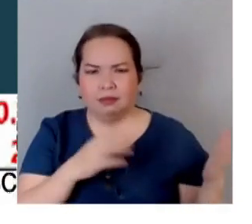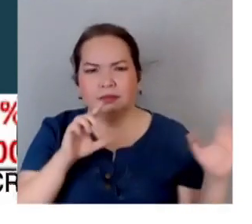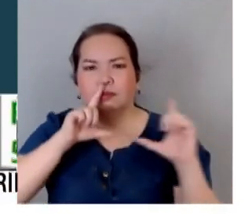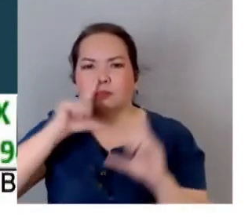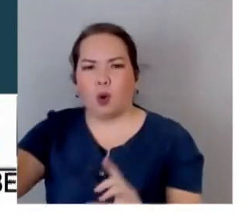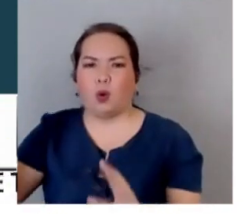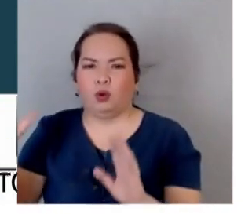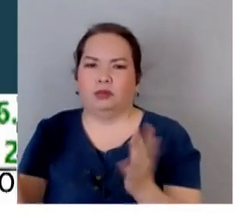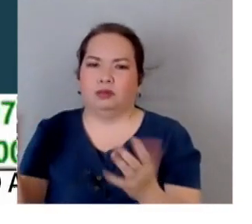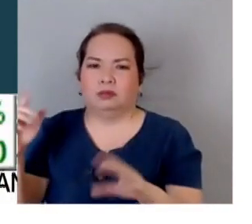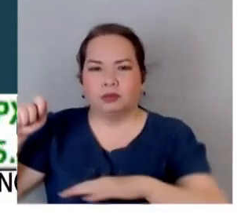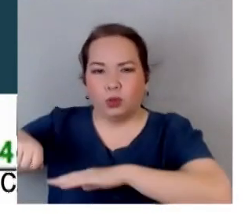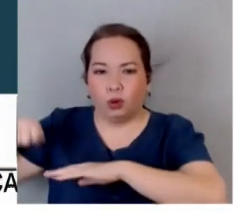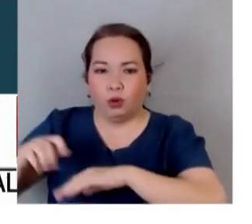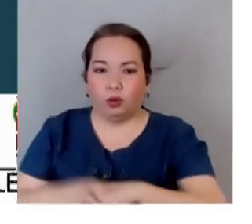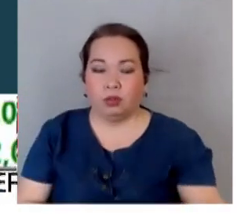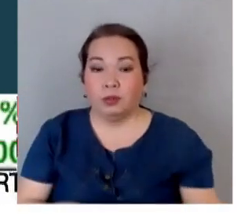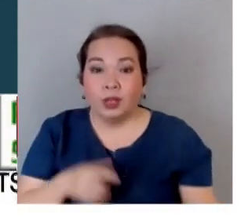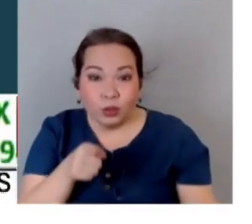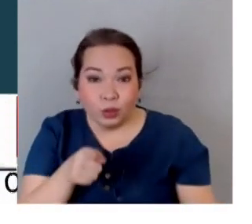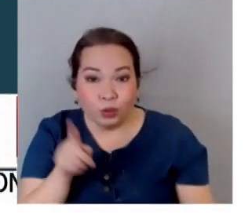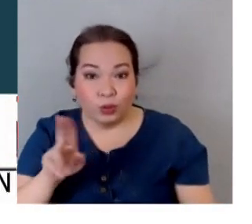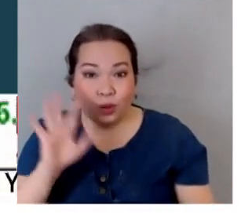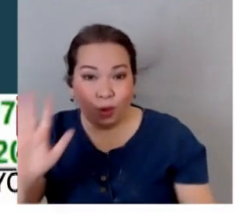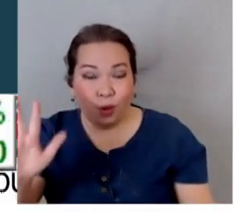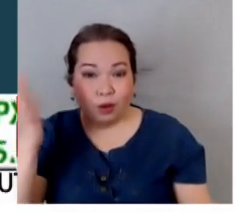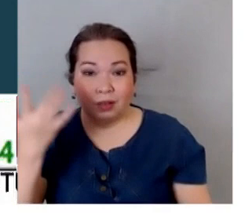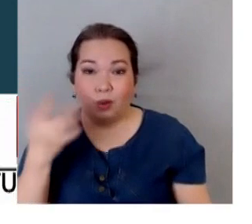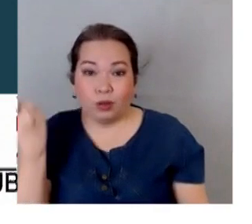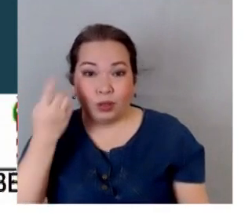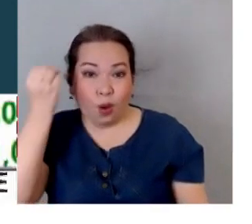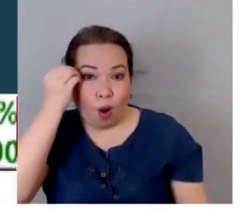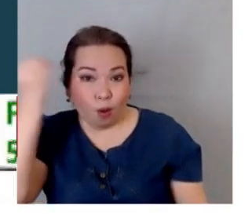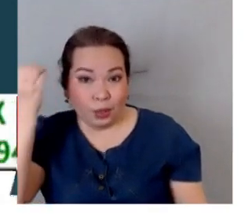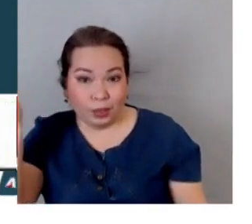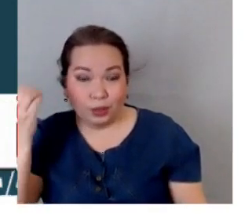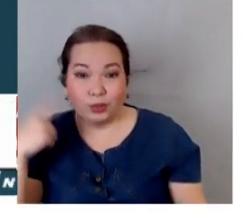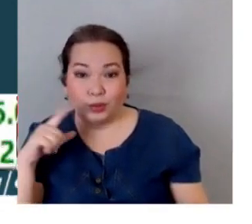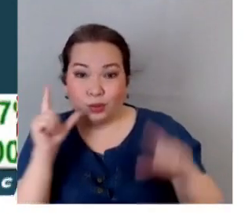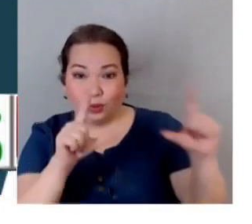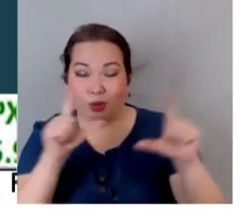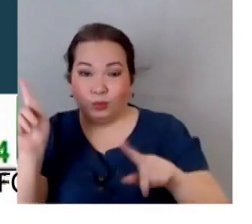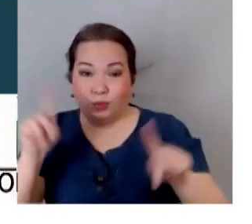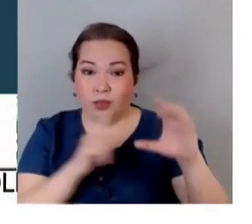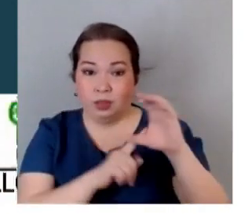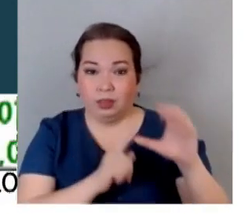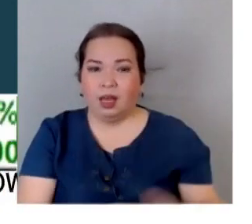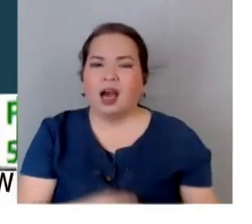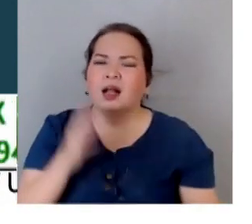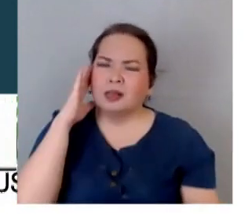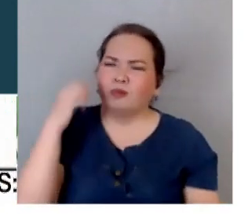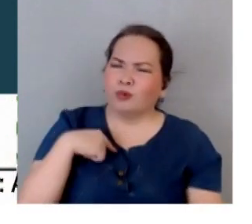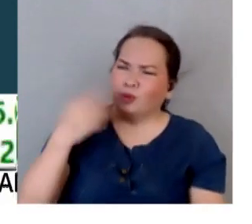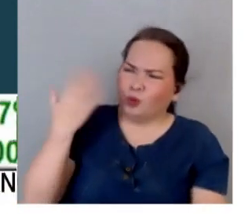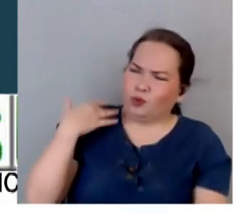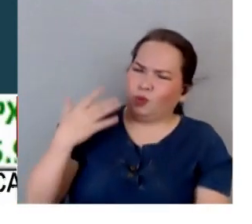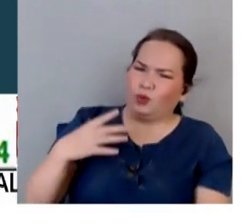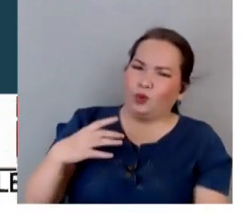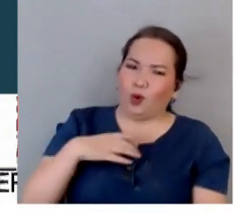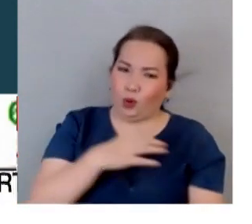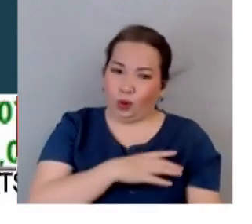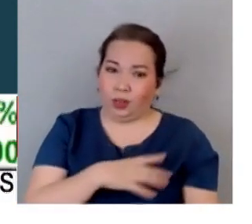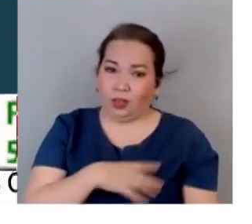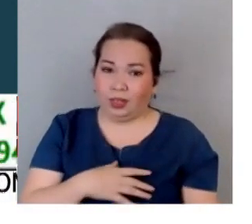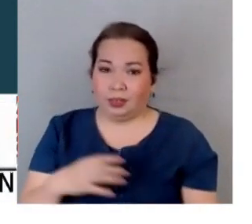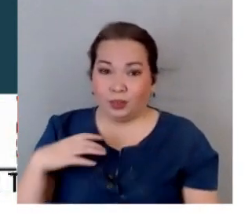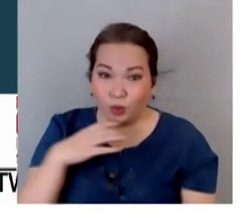tagging those people. Ako, for example, me, when I was a minority leader, Carmina, I was red tagged. Just imagine I was red tagged. I